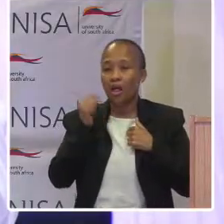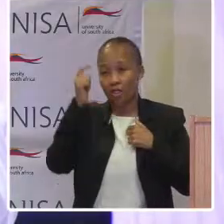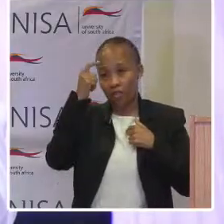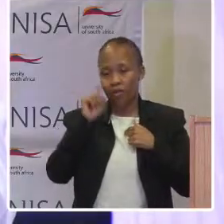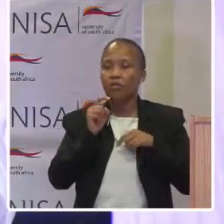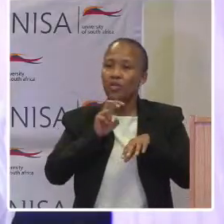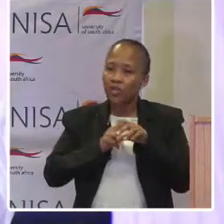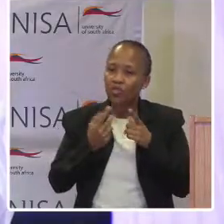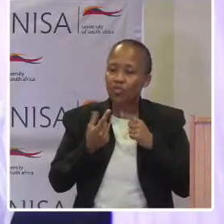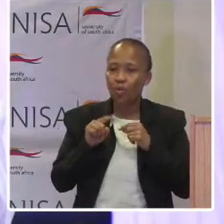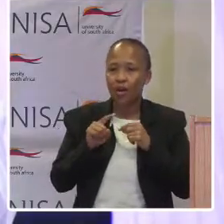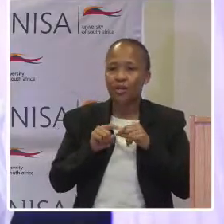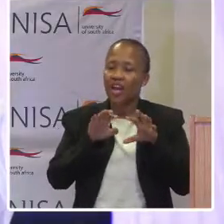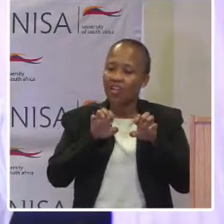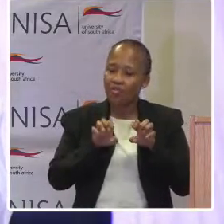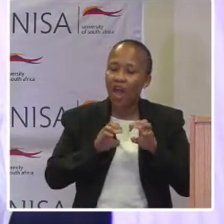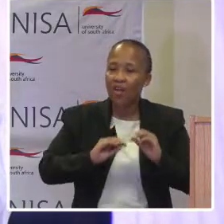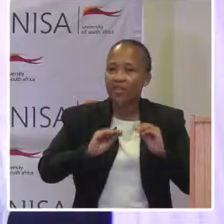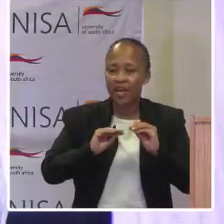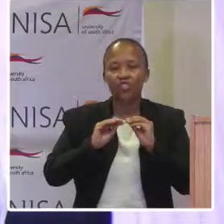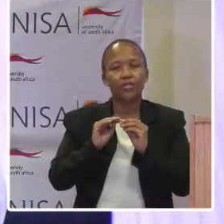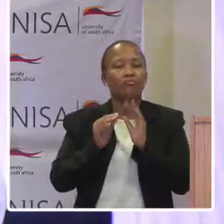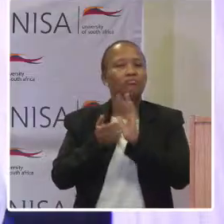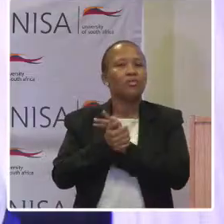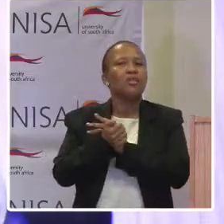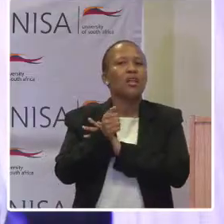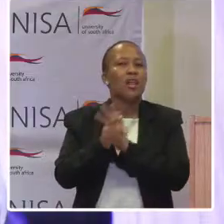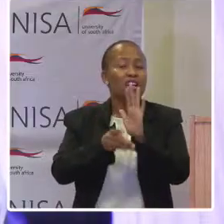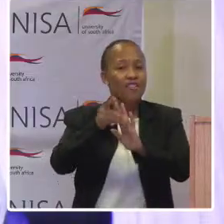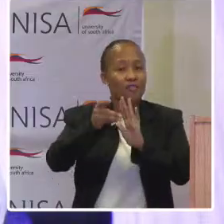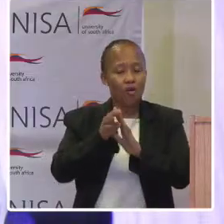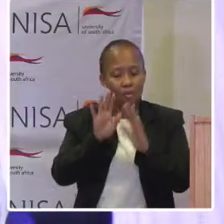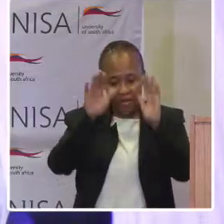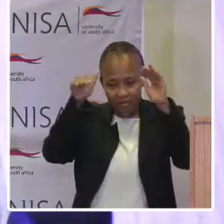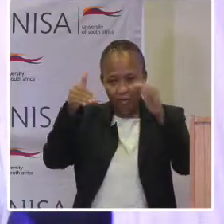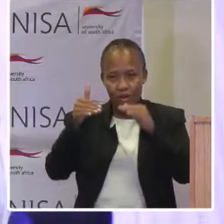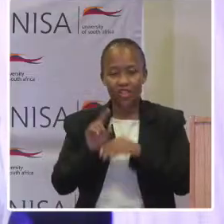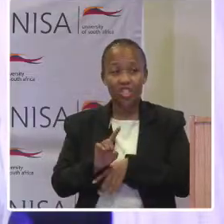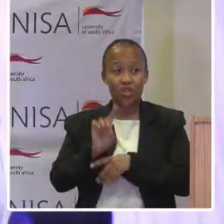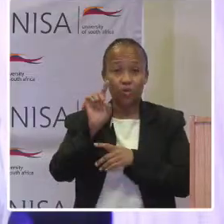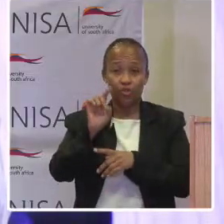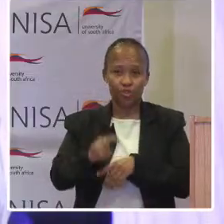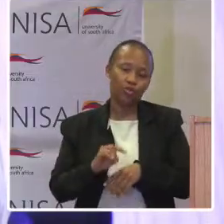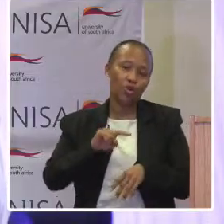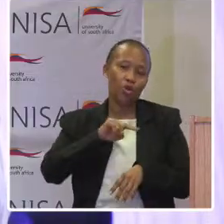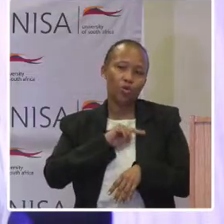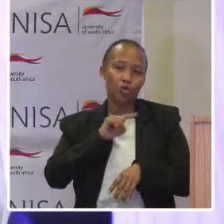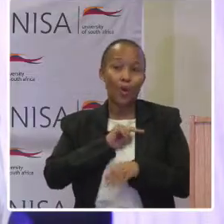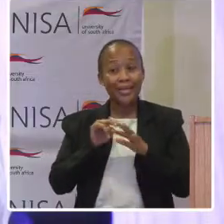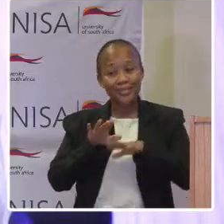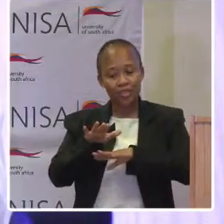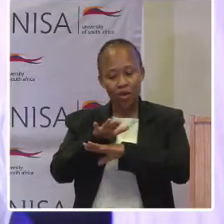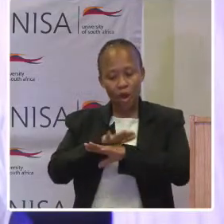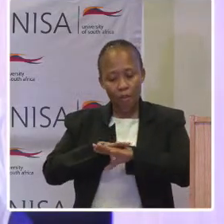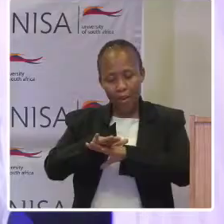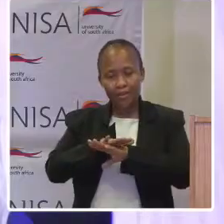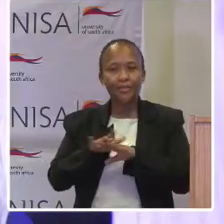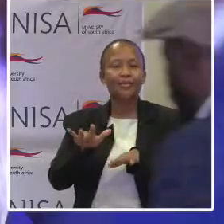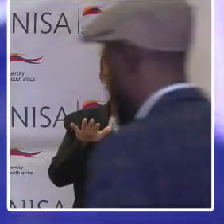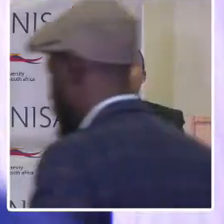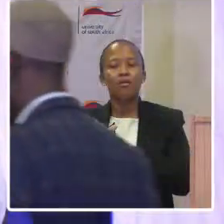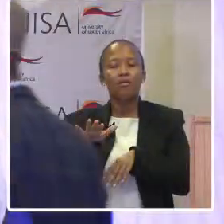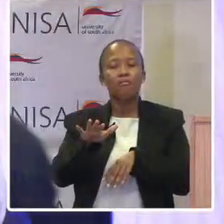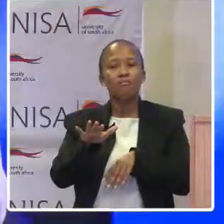skills development. Because we work with the institution, that's one of the basic areas that we have.